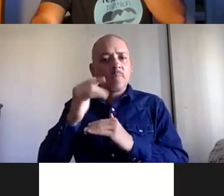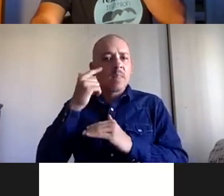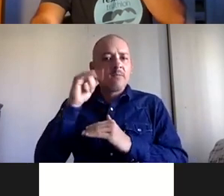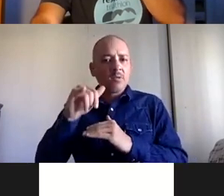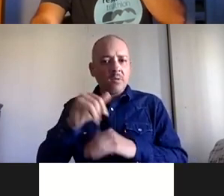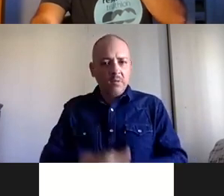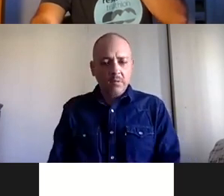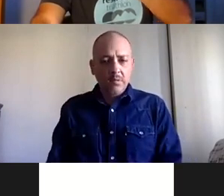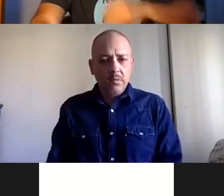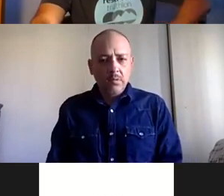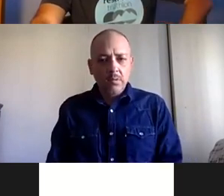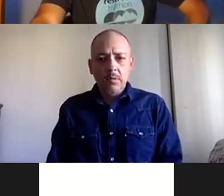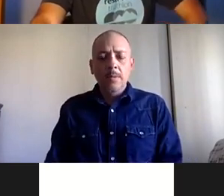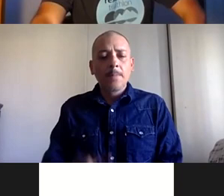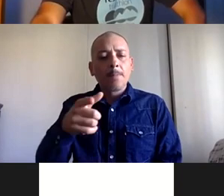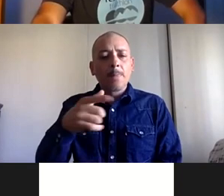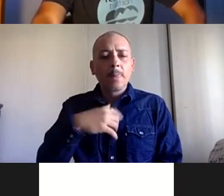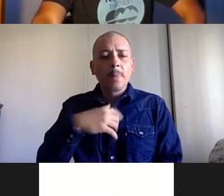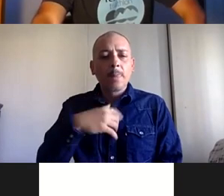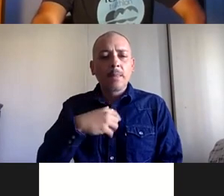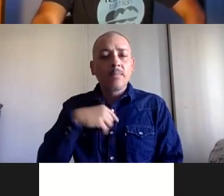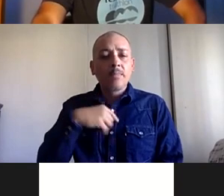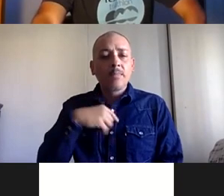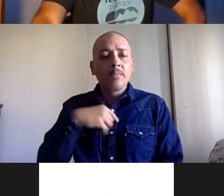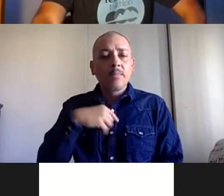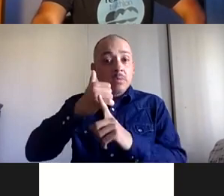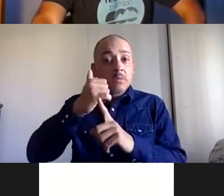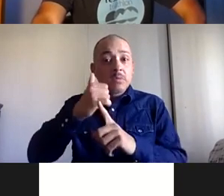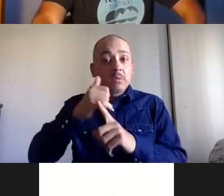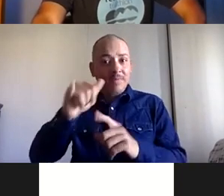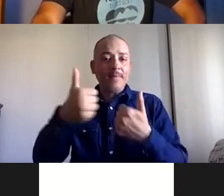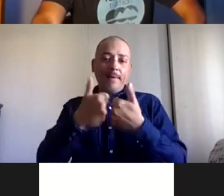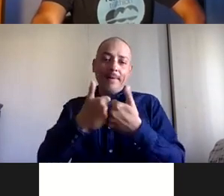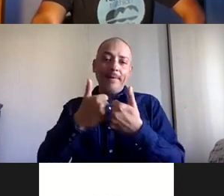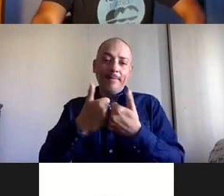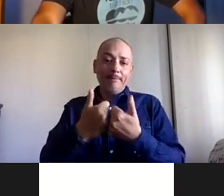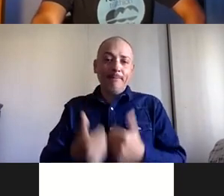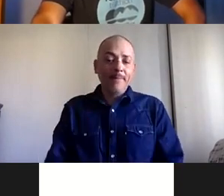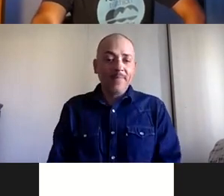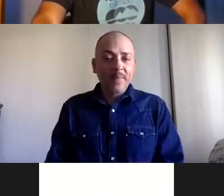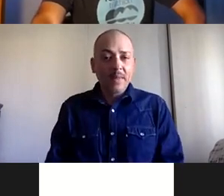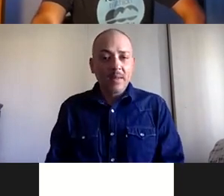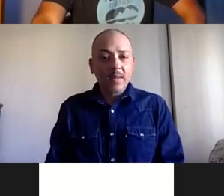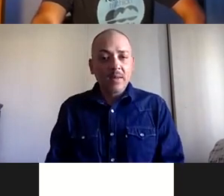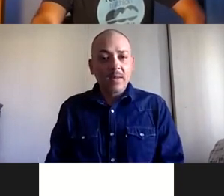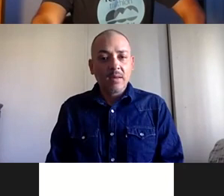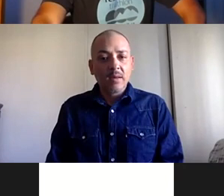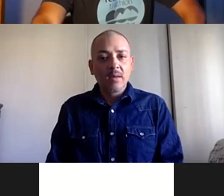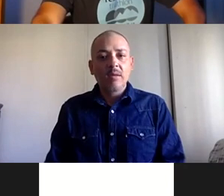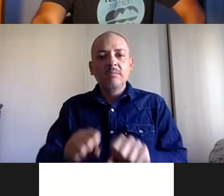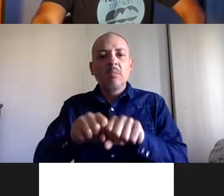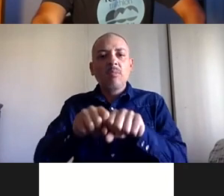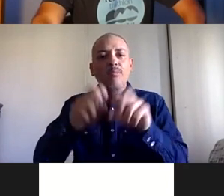agent. We have an environment that is this game, this called stream, an Atari